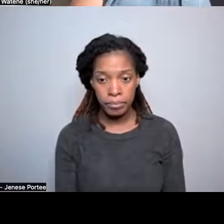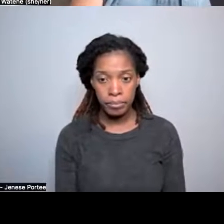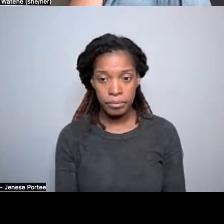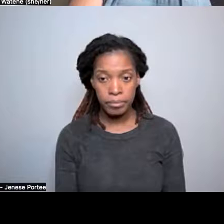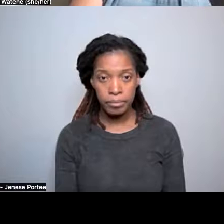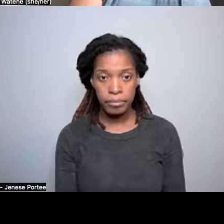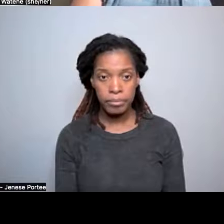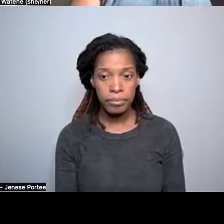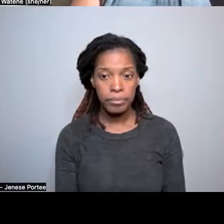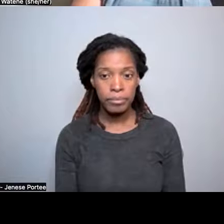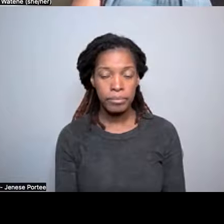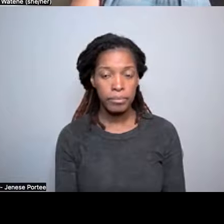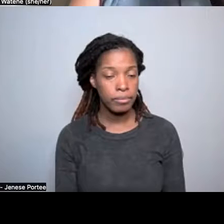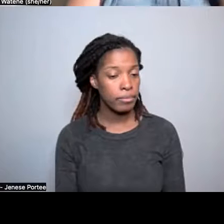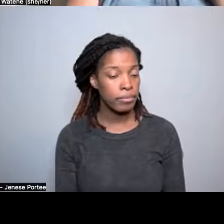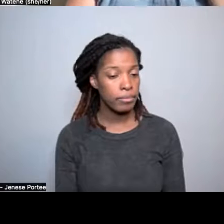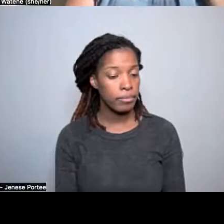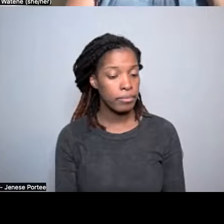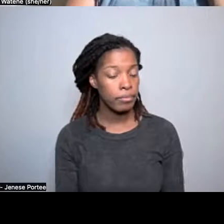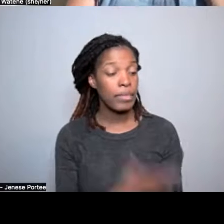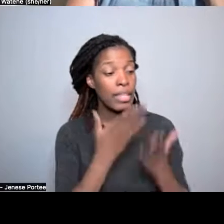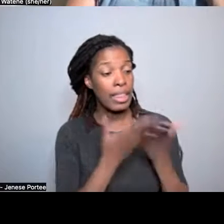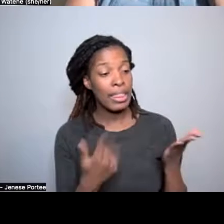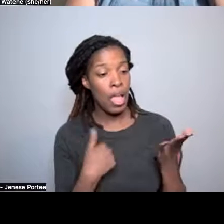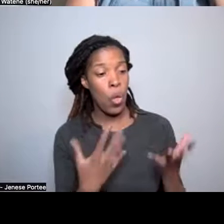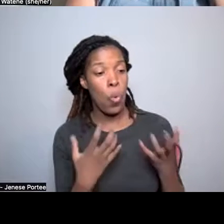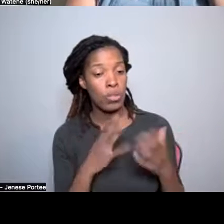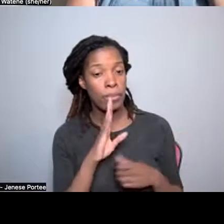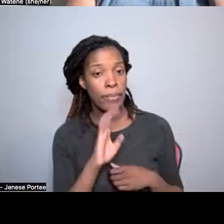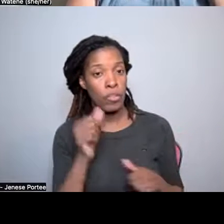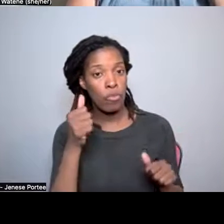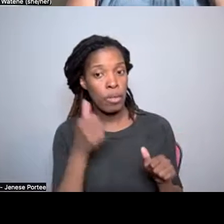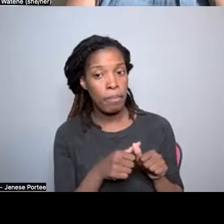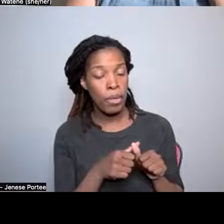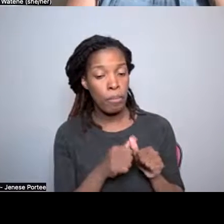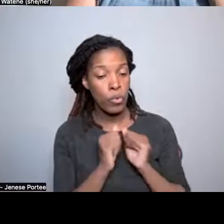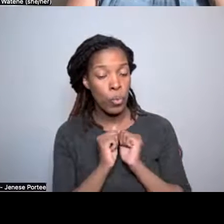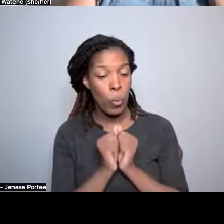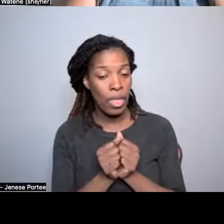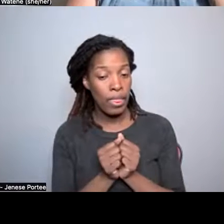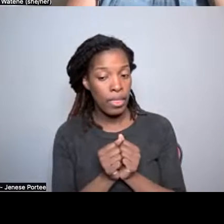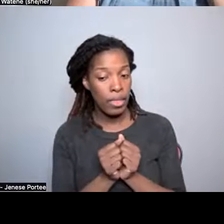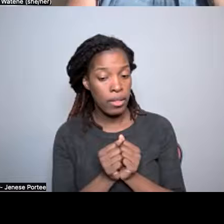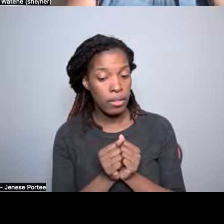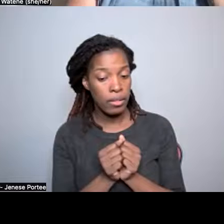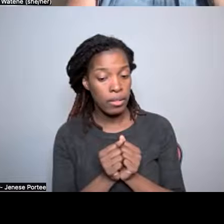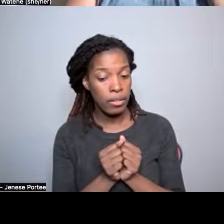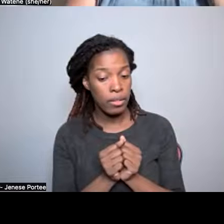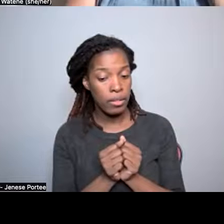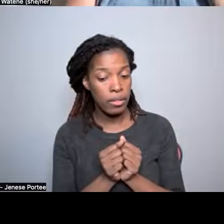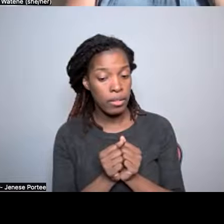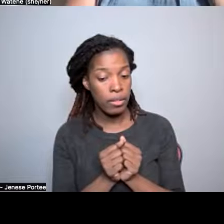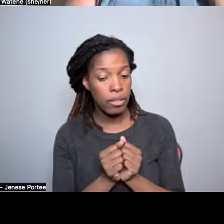The thing I want to be remembered with in my